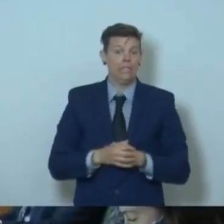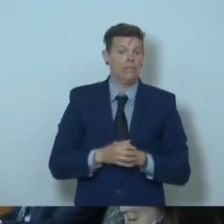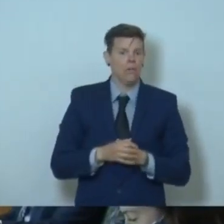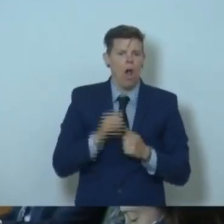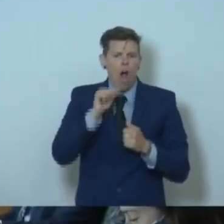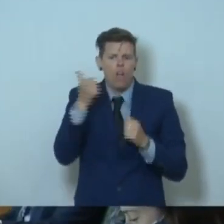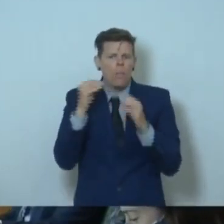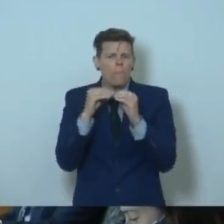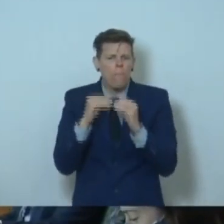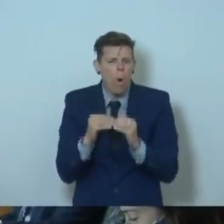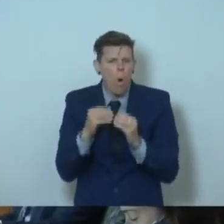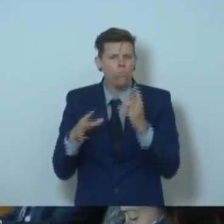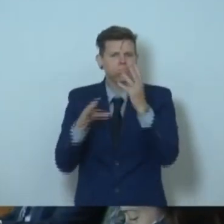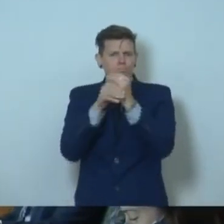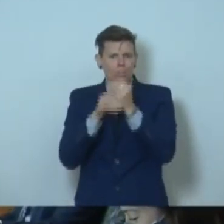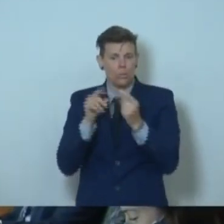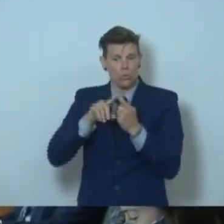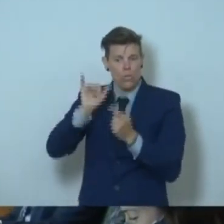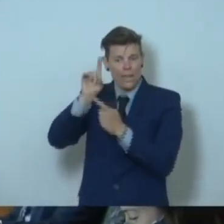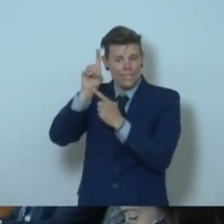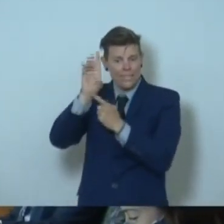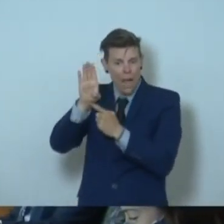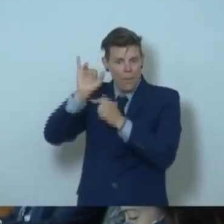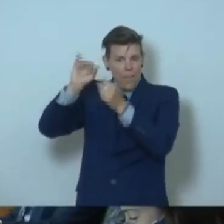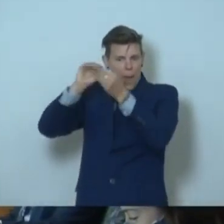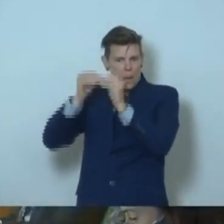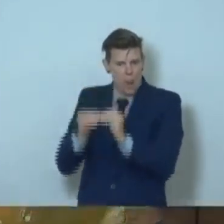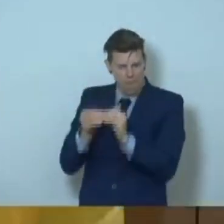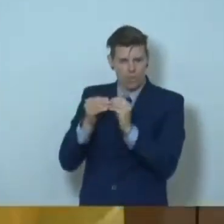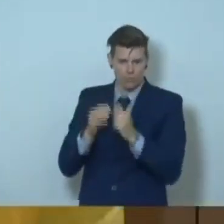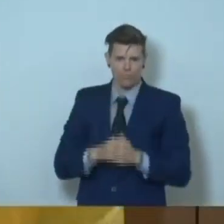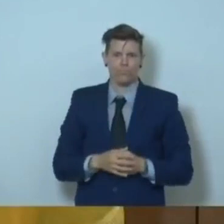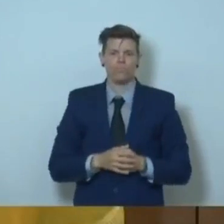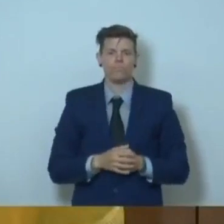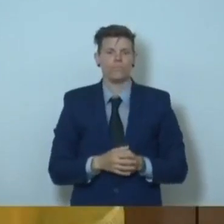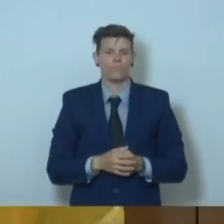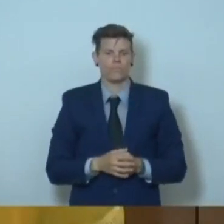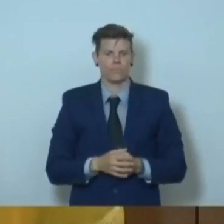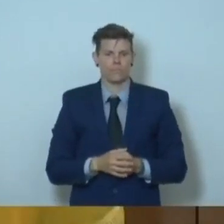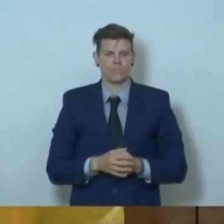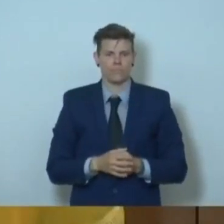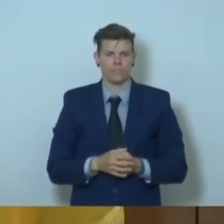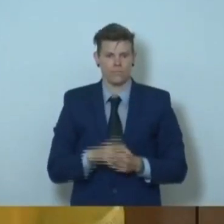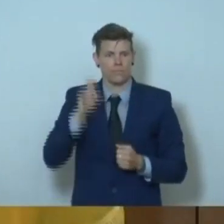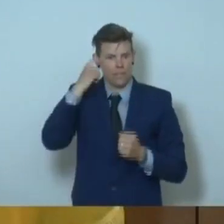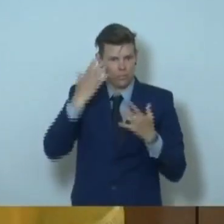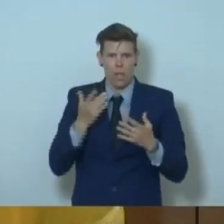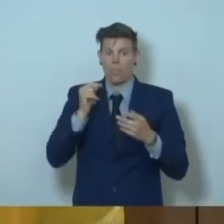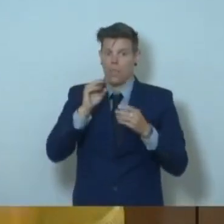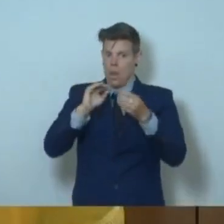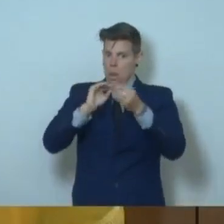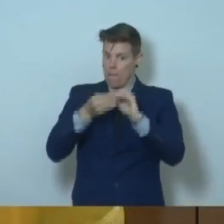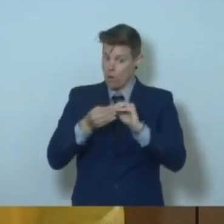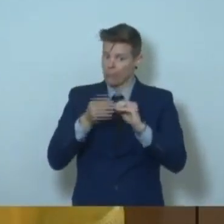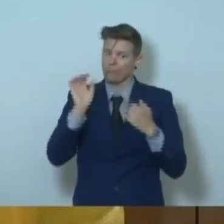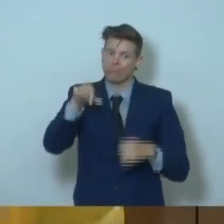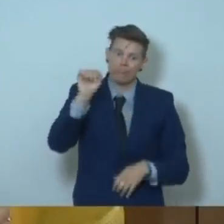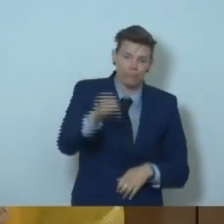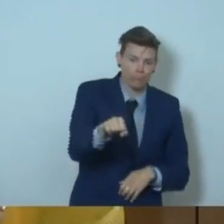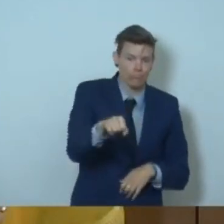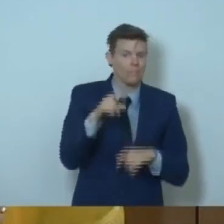be added as time goes on. I think that's it. Thank you. No, the data is really important. Thank you for the question. I will defer to